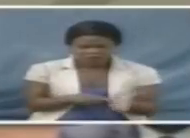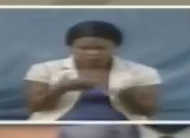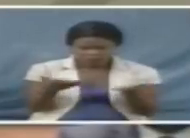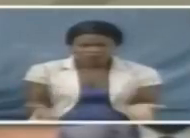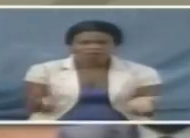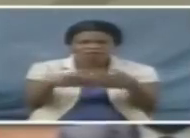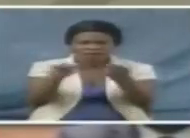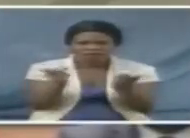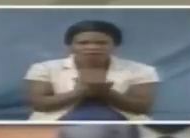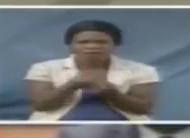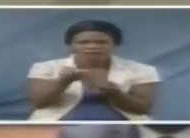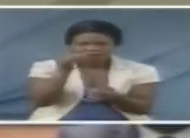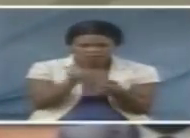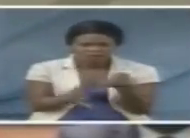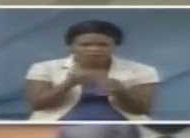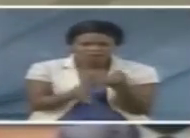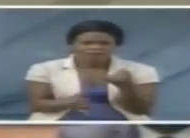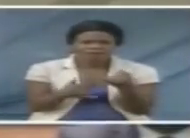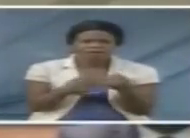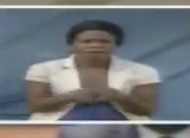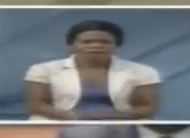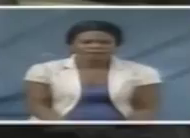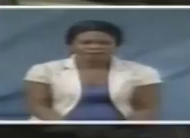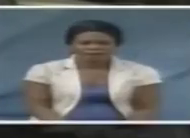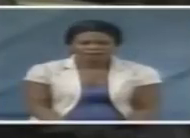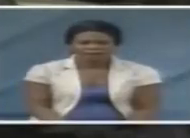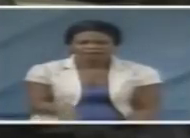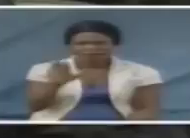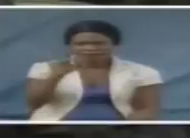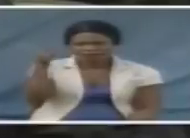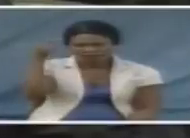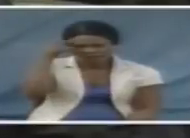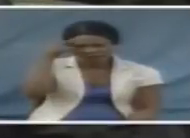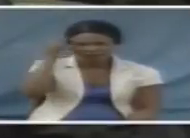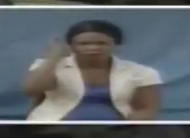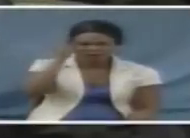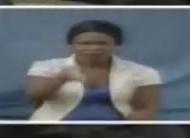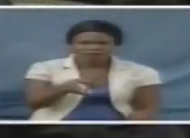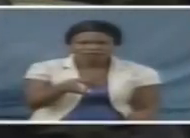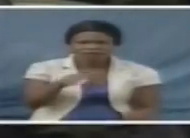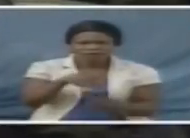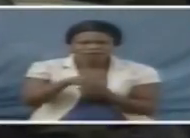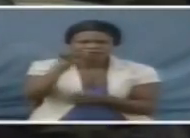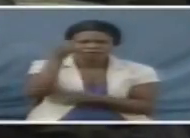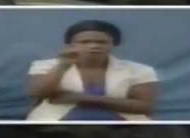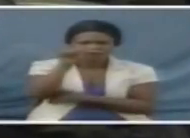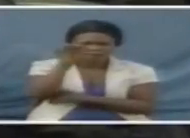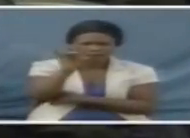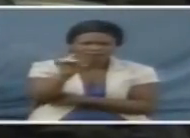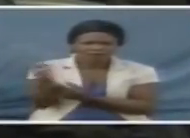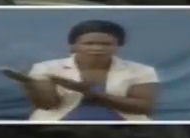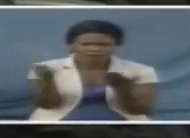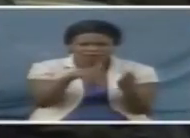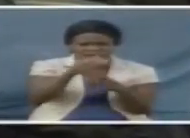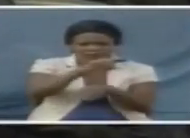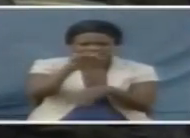Lusaka. I'm glad to report to this august House that this pilot has been concluded. Some